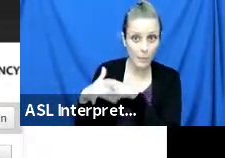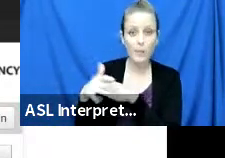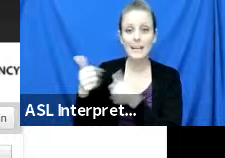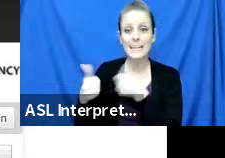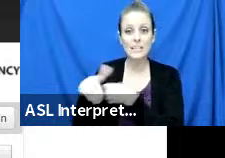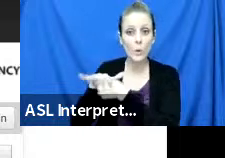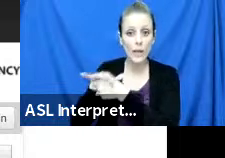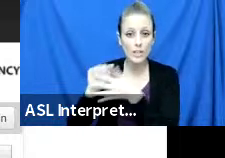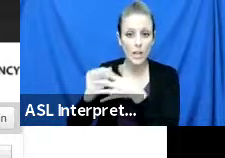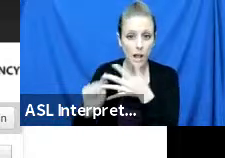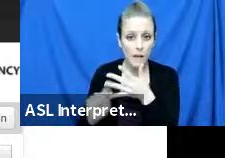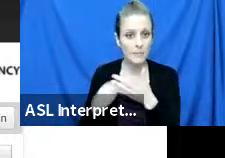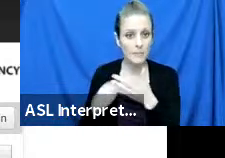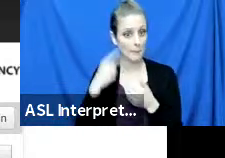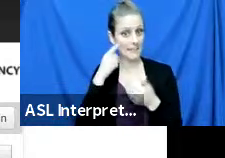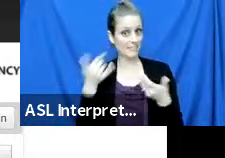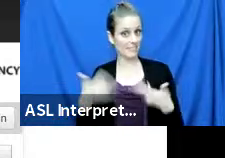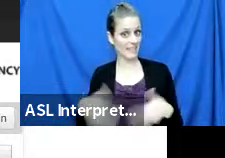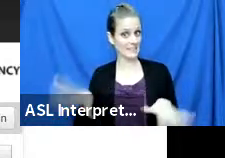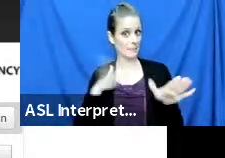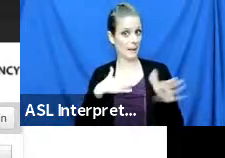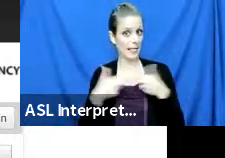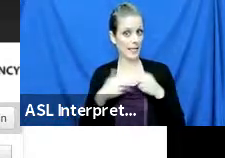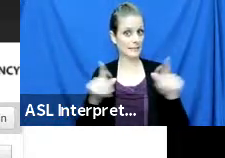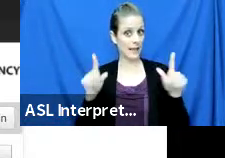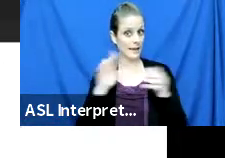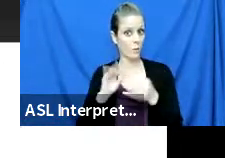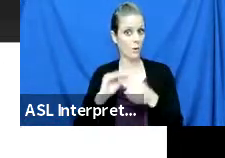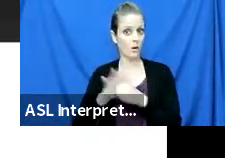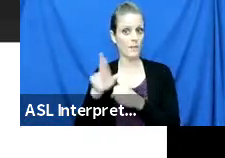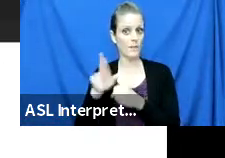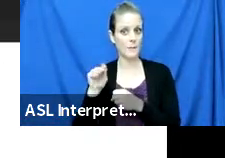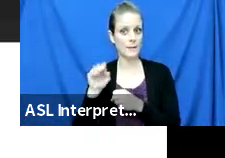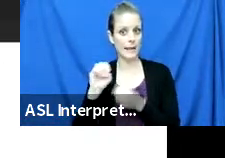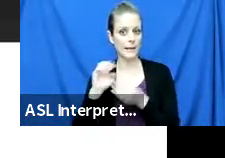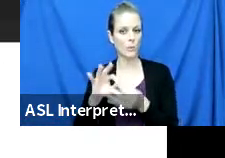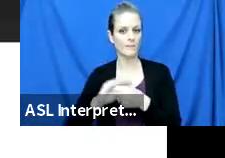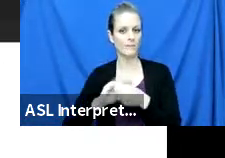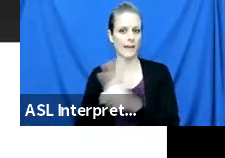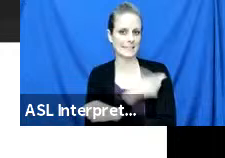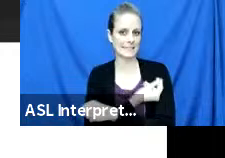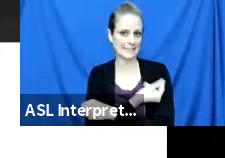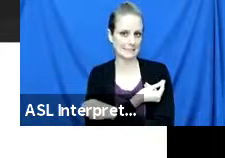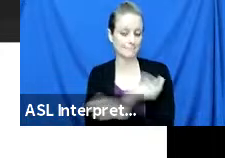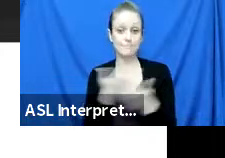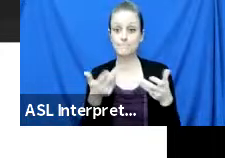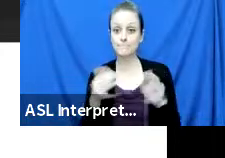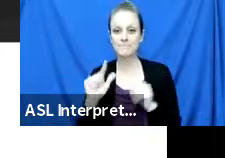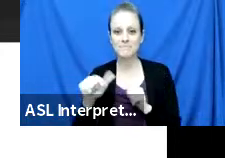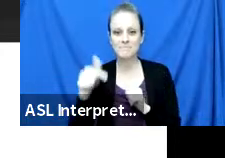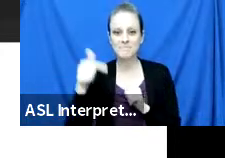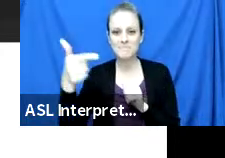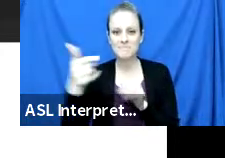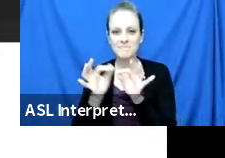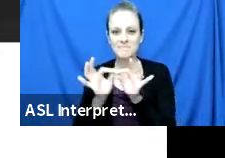is the last slide for the COVID update with a focus on vaccine today.